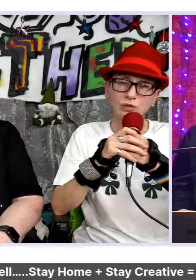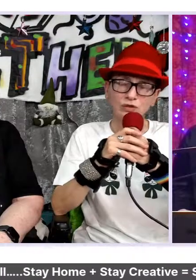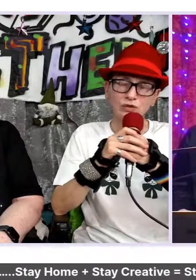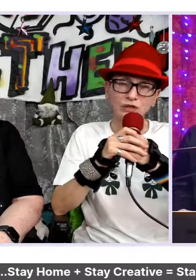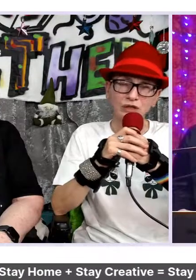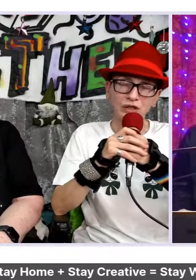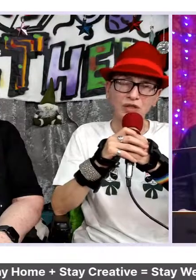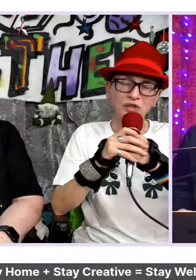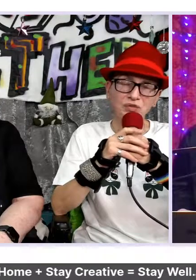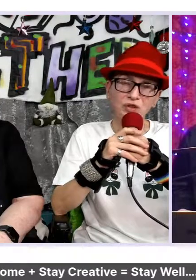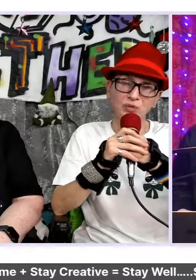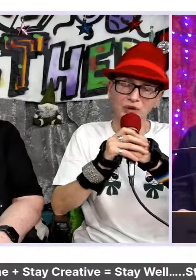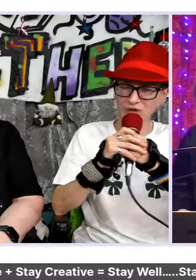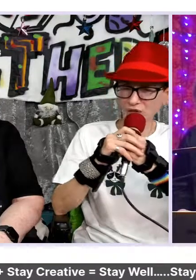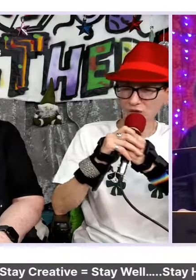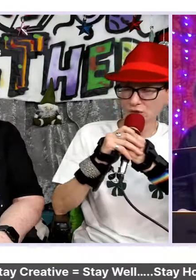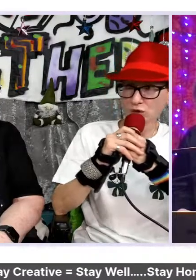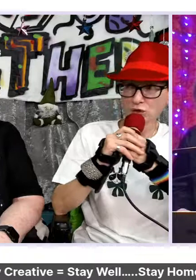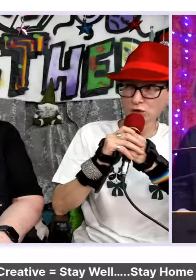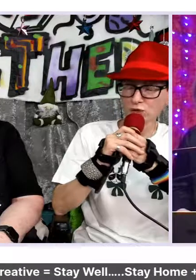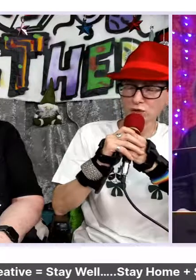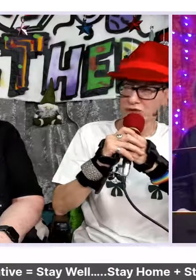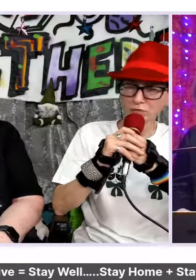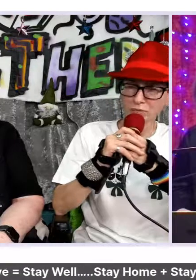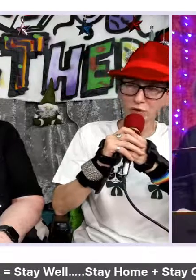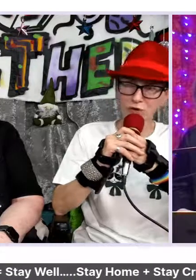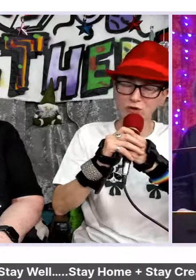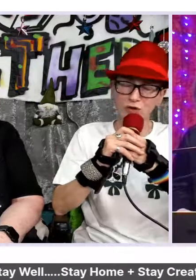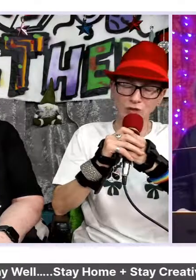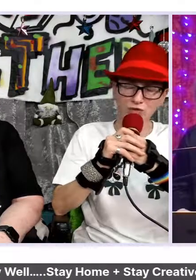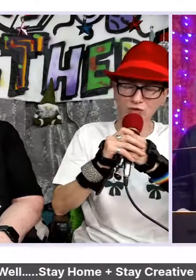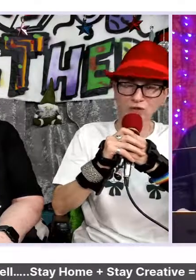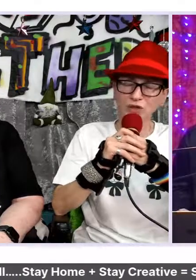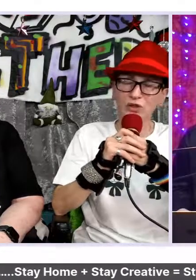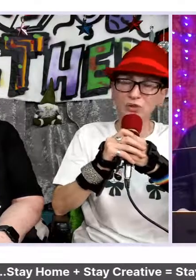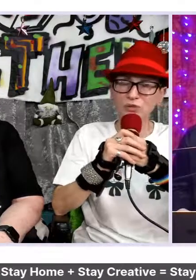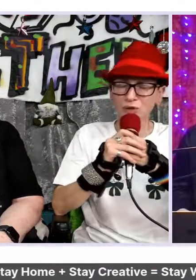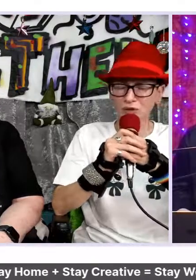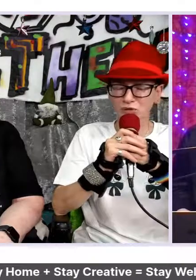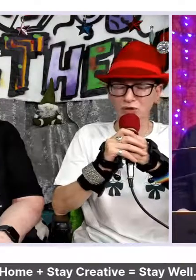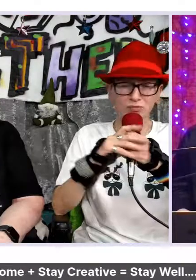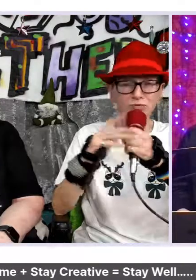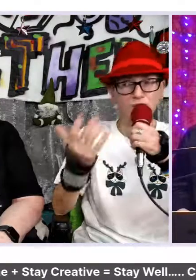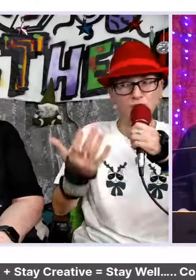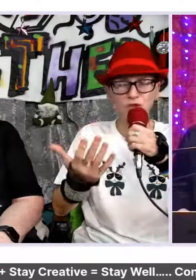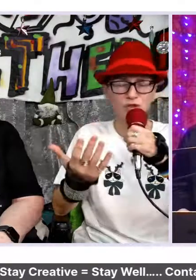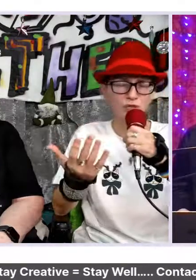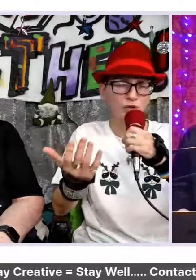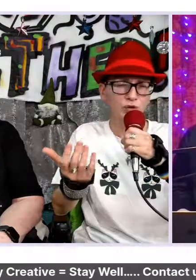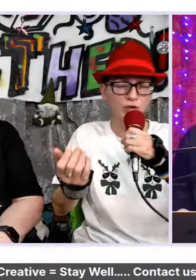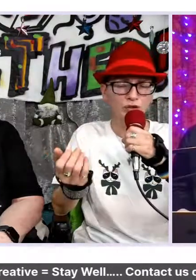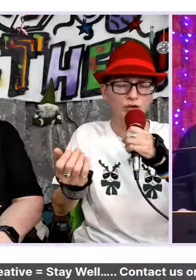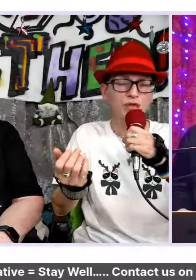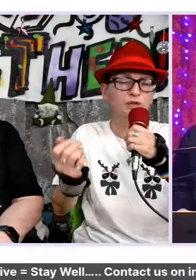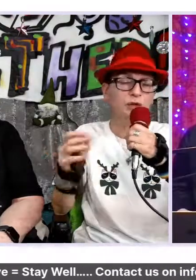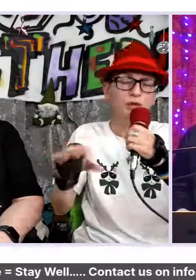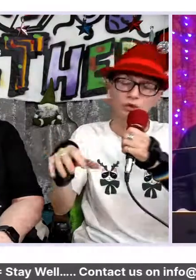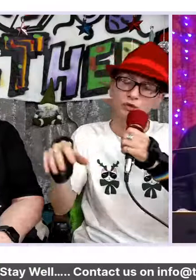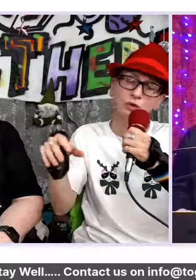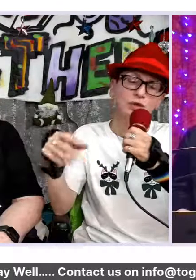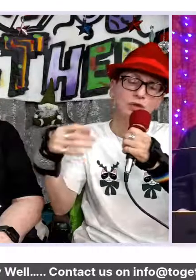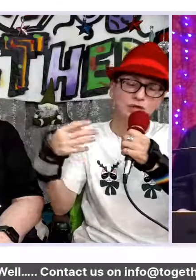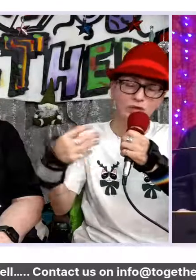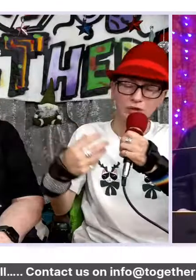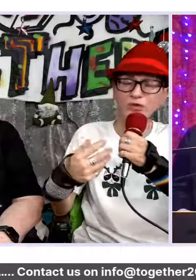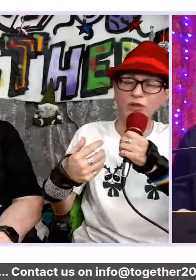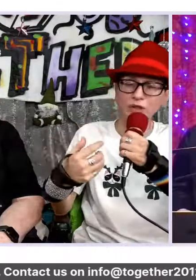Sea Monsters in an evening when it had taken us 2 months to do everything else because you're just using recorded clips. But of